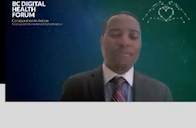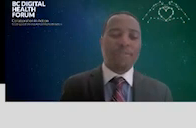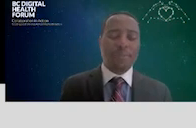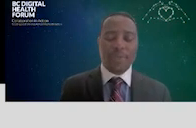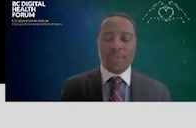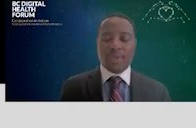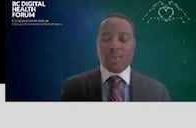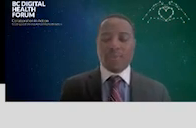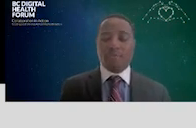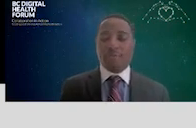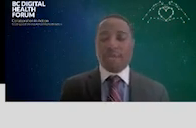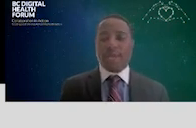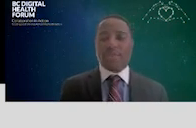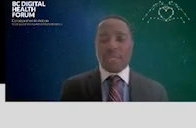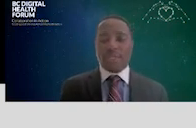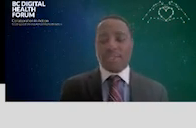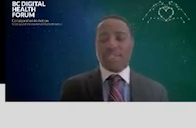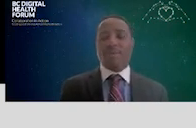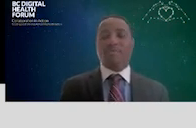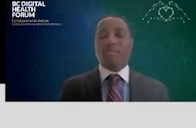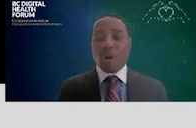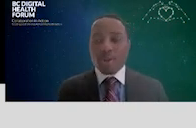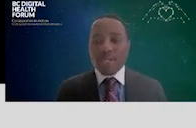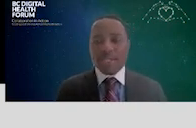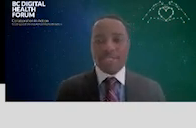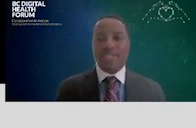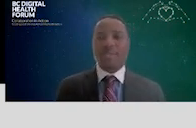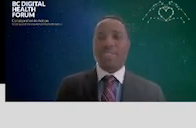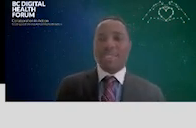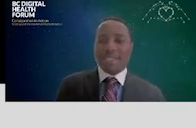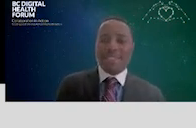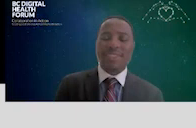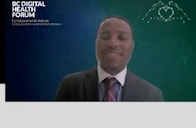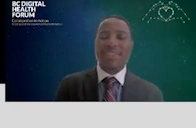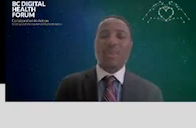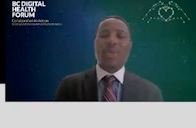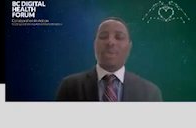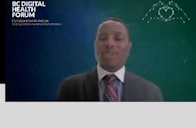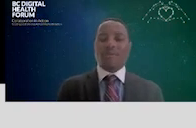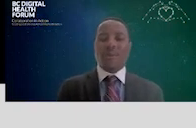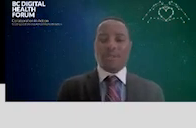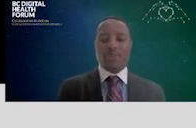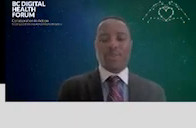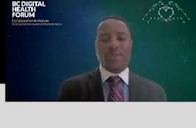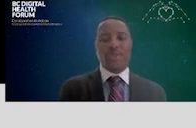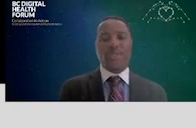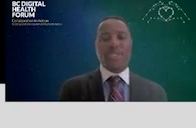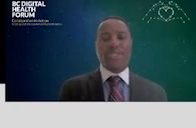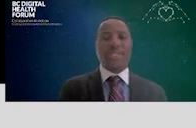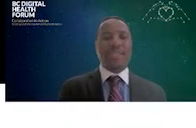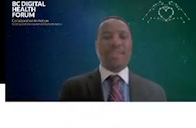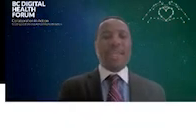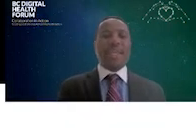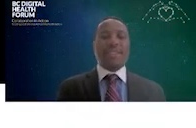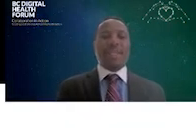integrated platform, we've seen some progress and some successes, and we're looking forward to more. And so this